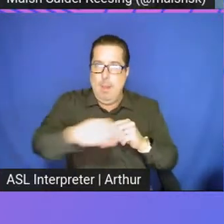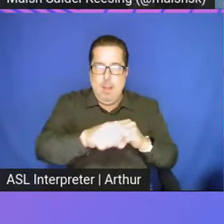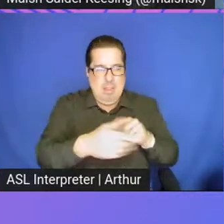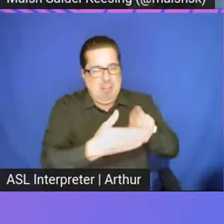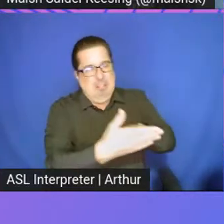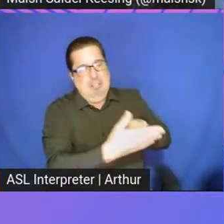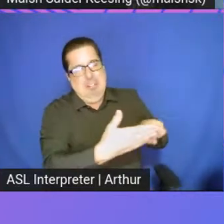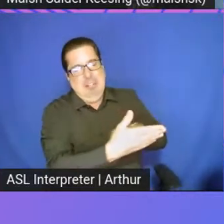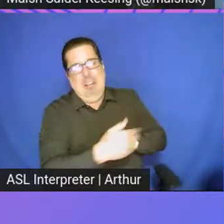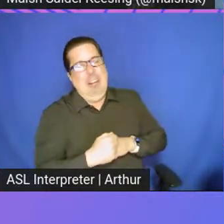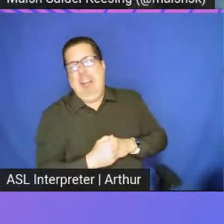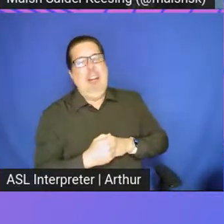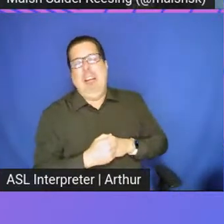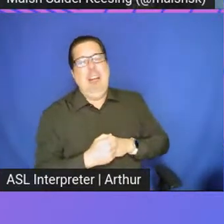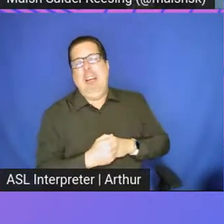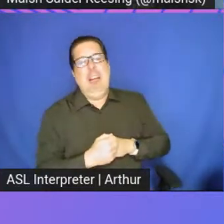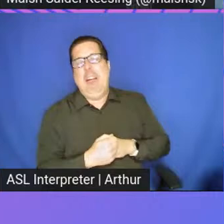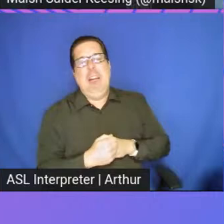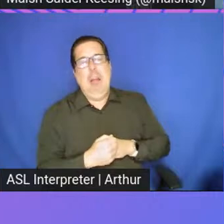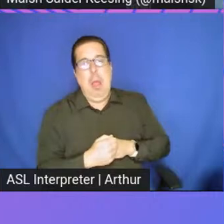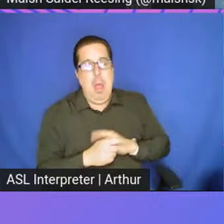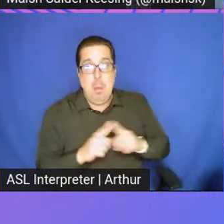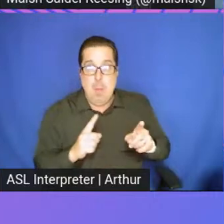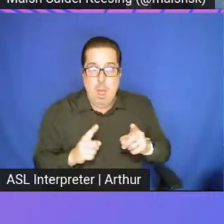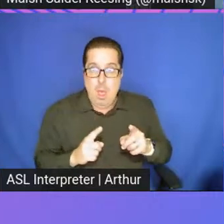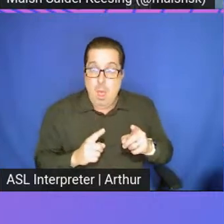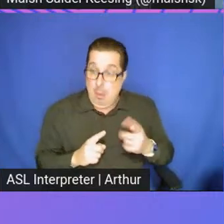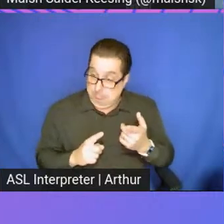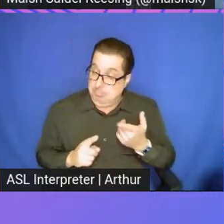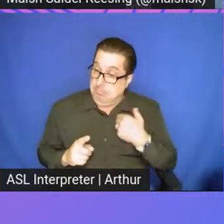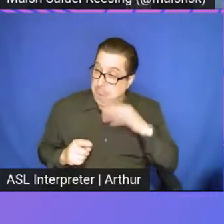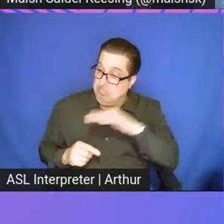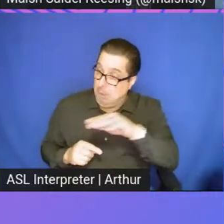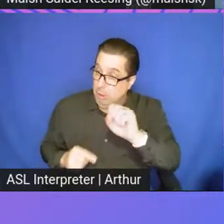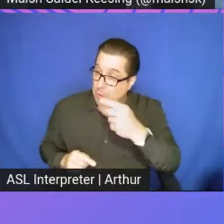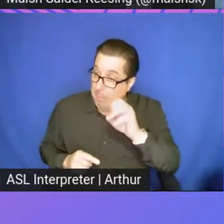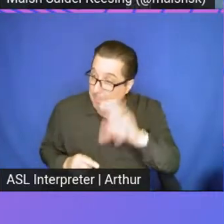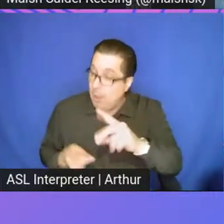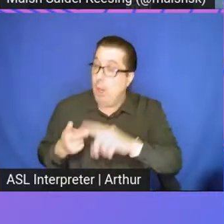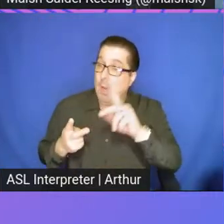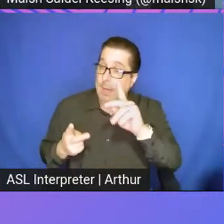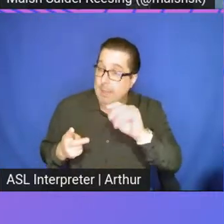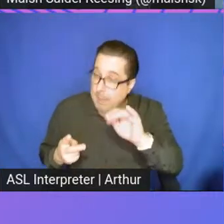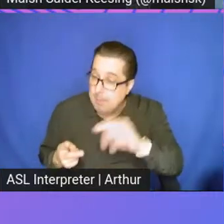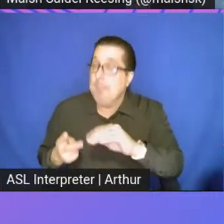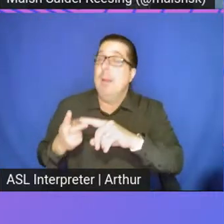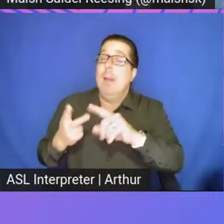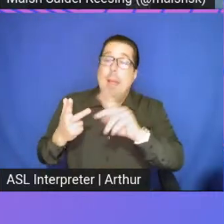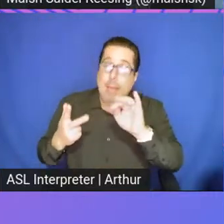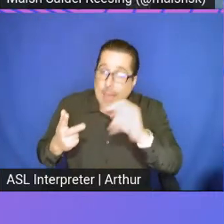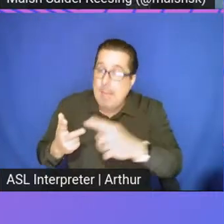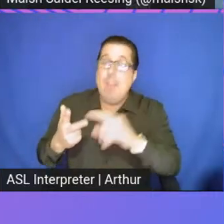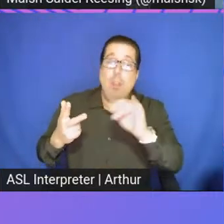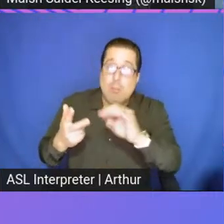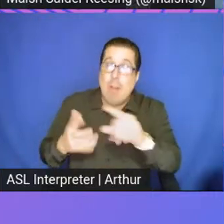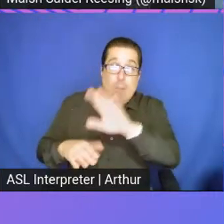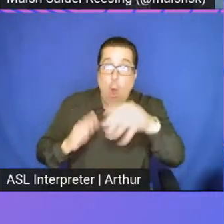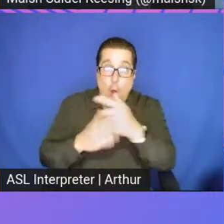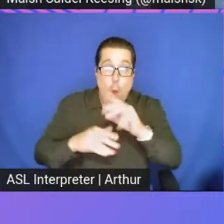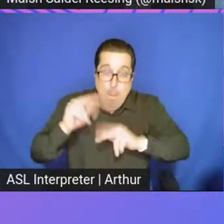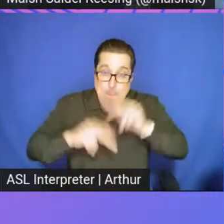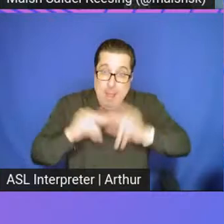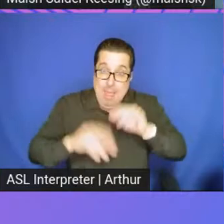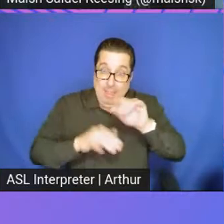in this. Got to shout out to people like Tamir and Jim and Keith and Jerry and Jeff that helped build all of these systems for